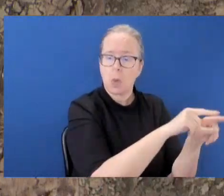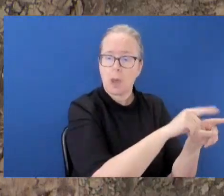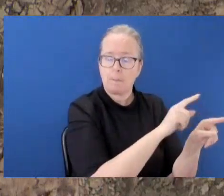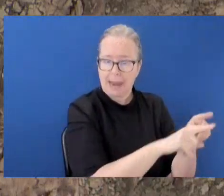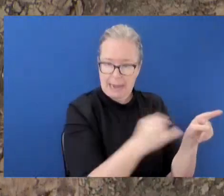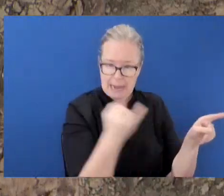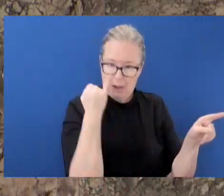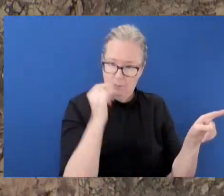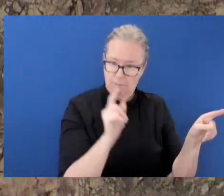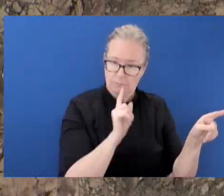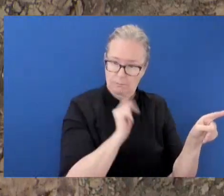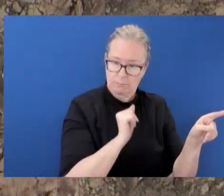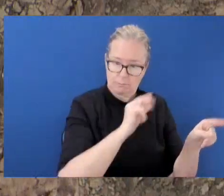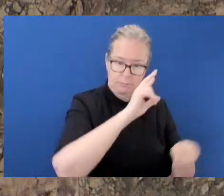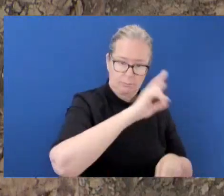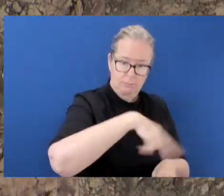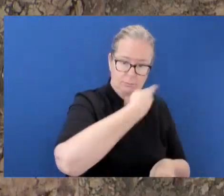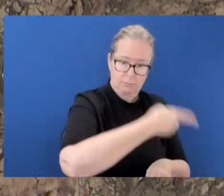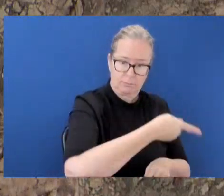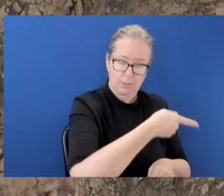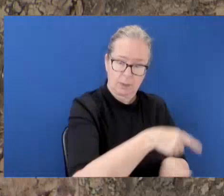cut programs for people.